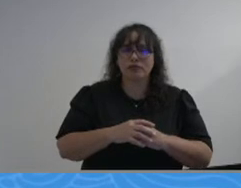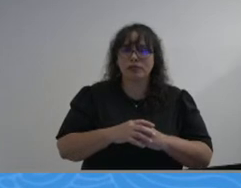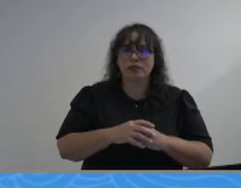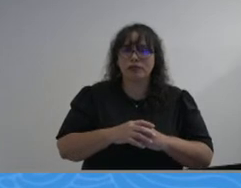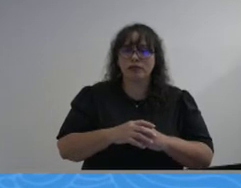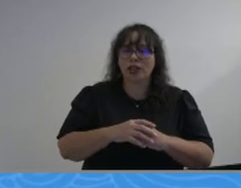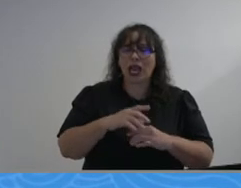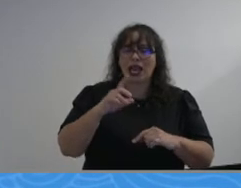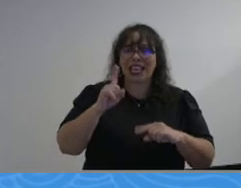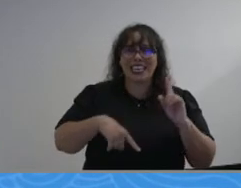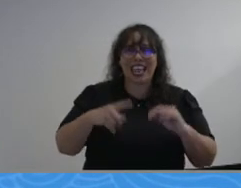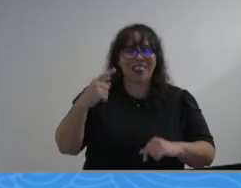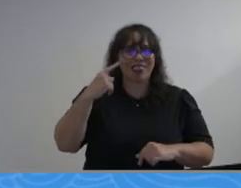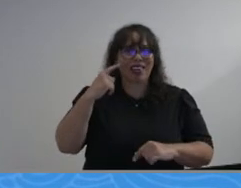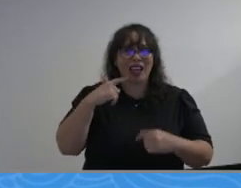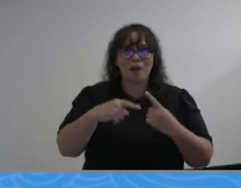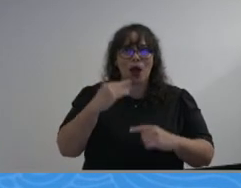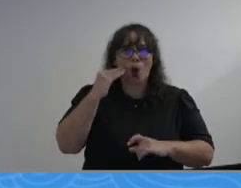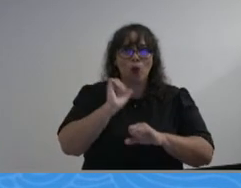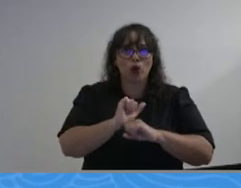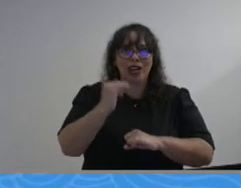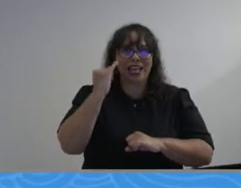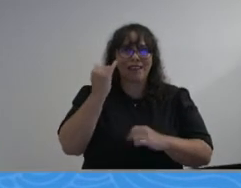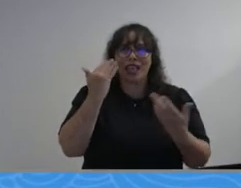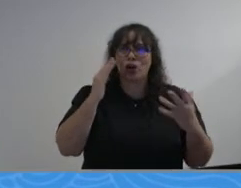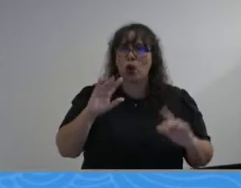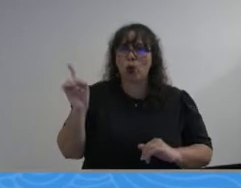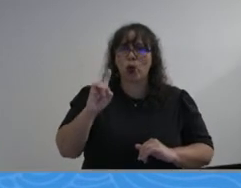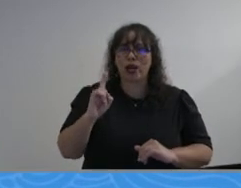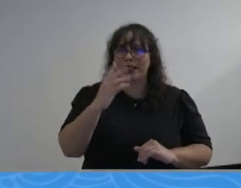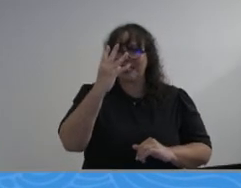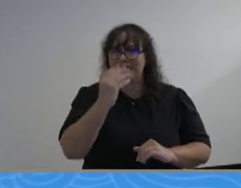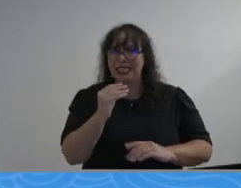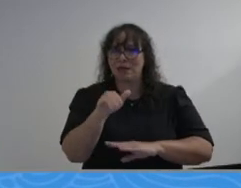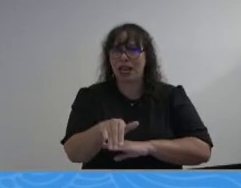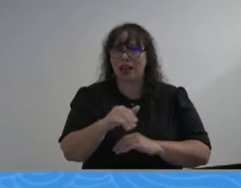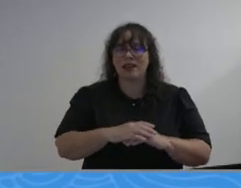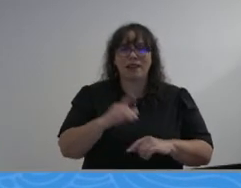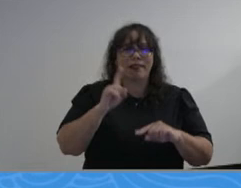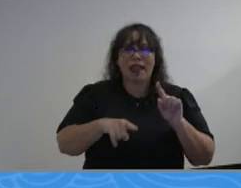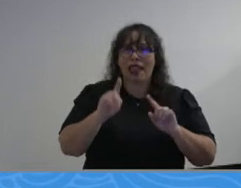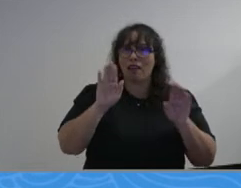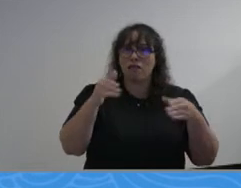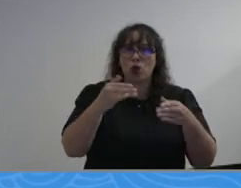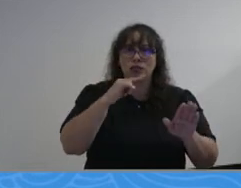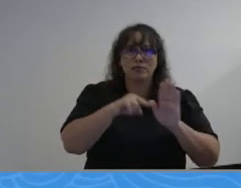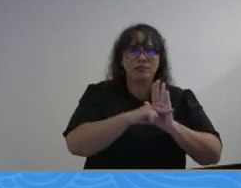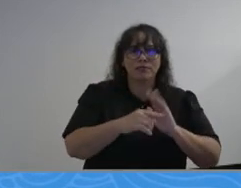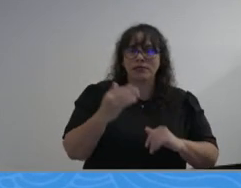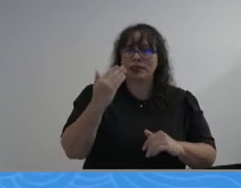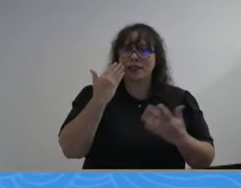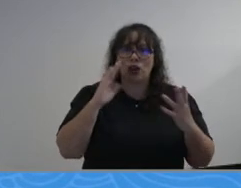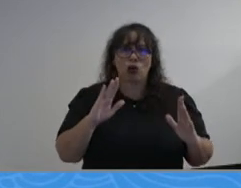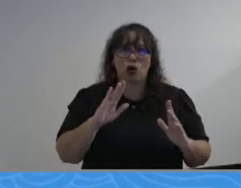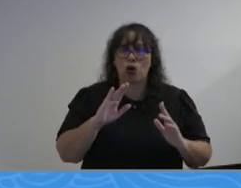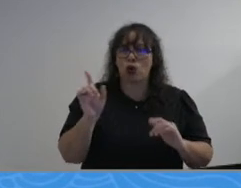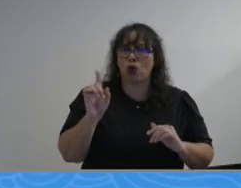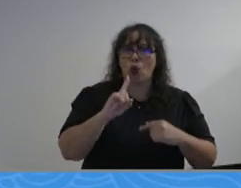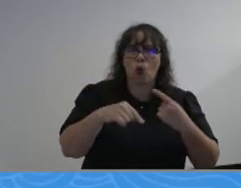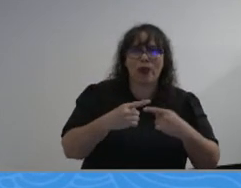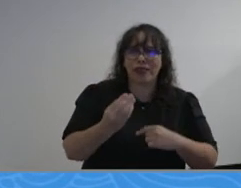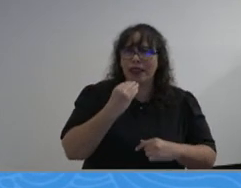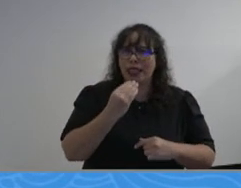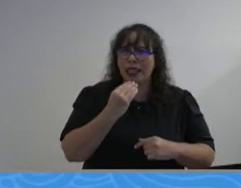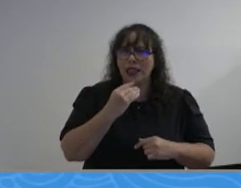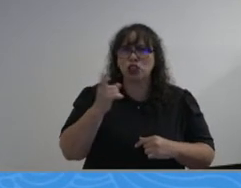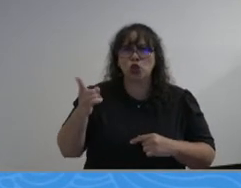think about homework if they don't know where they're going to sleep at night. A student can't focus on assignment if they're not sure where their next meal is coming from. So truly been a champion